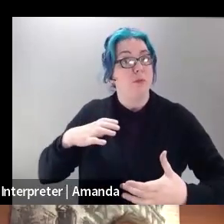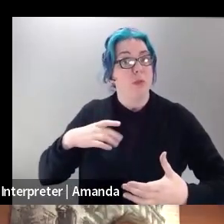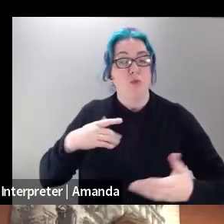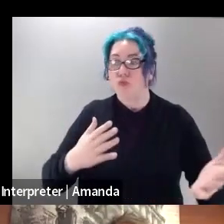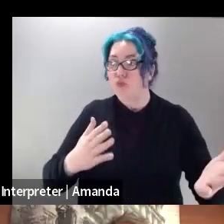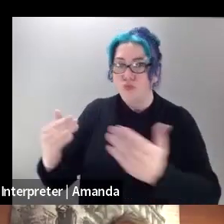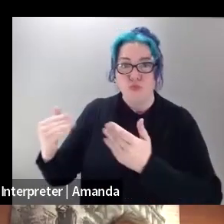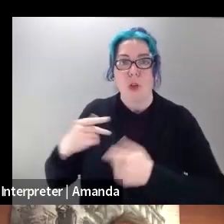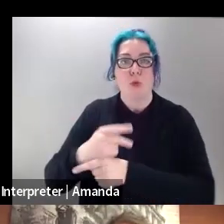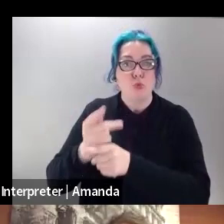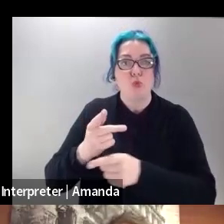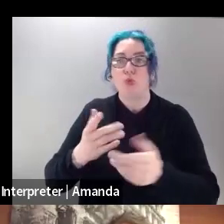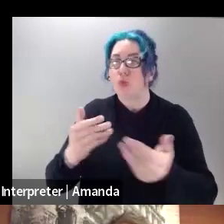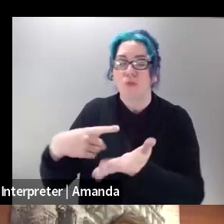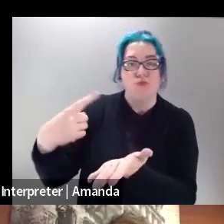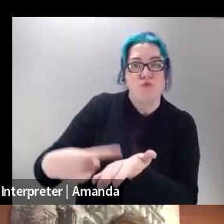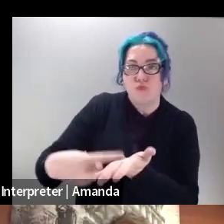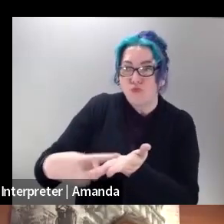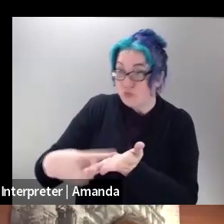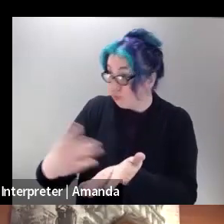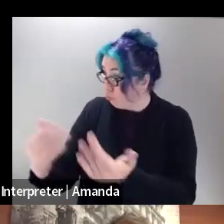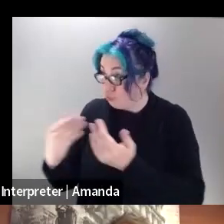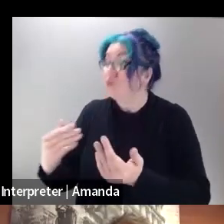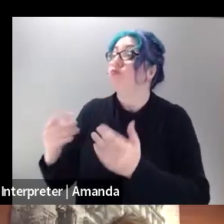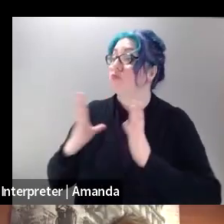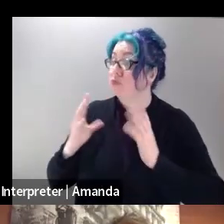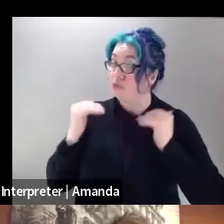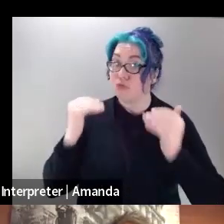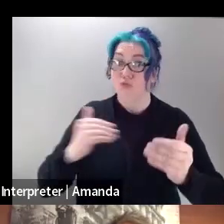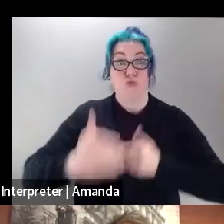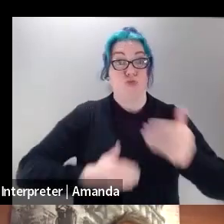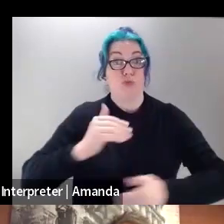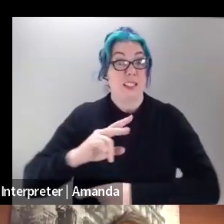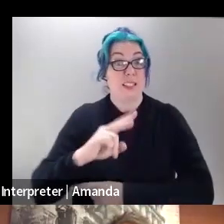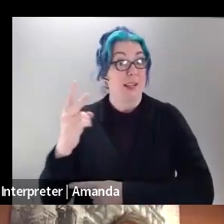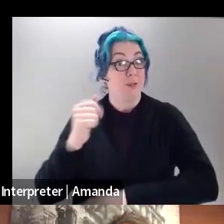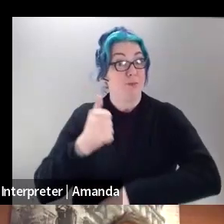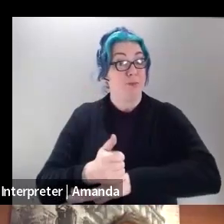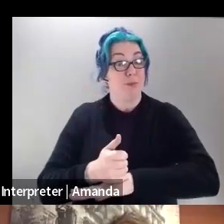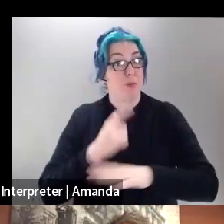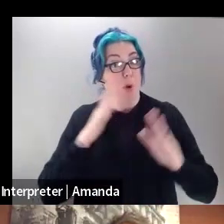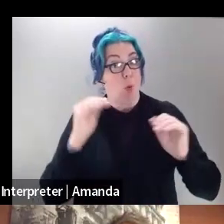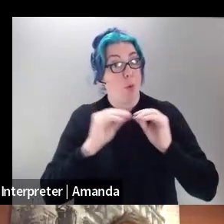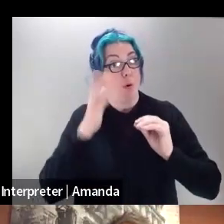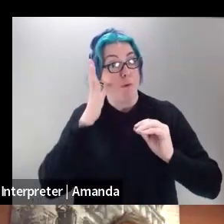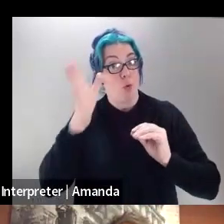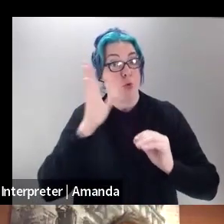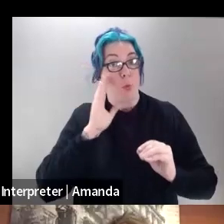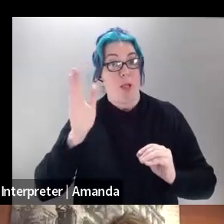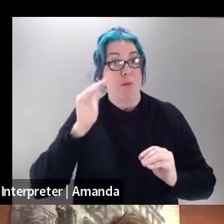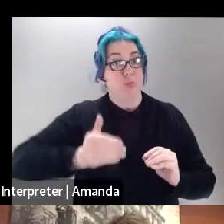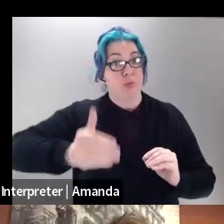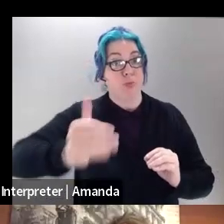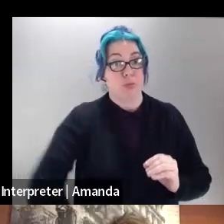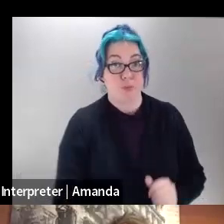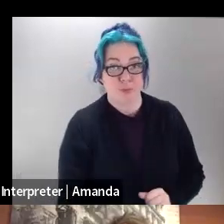pleased to be able to deliver this one to you as well. And we hope that there will be more to come in the future. This is all about